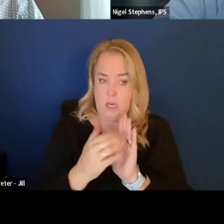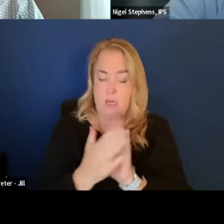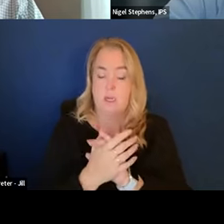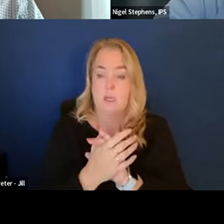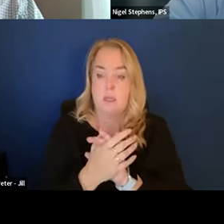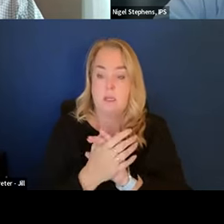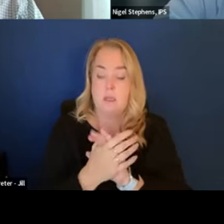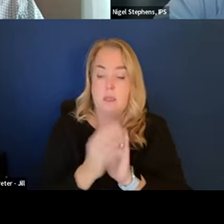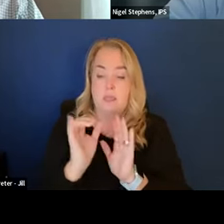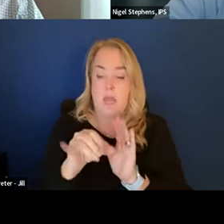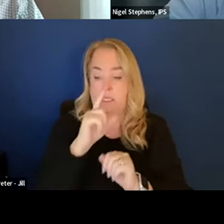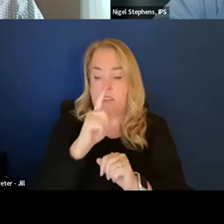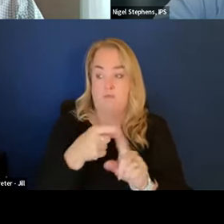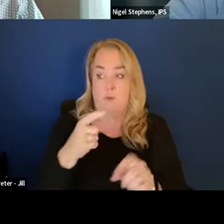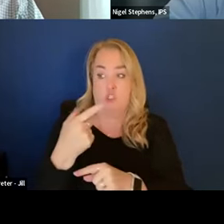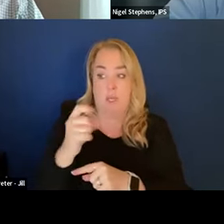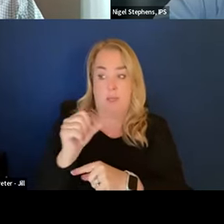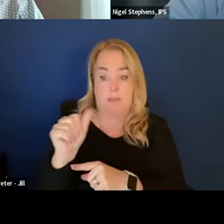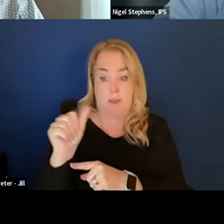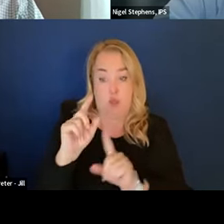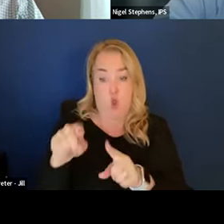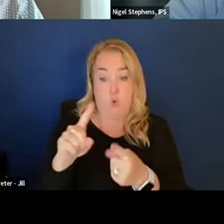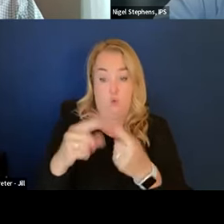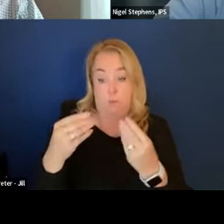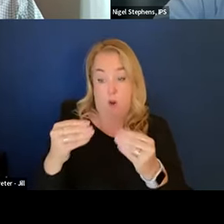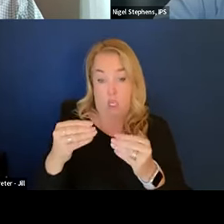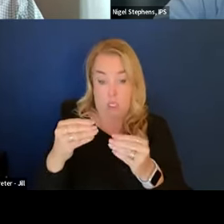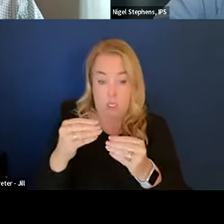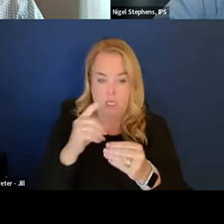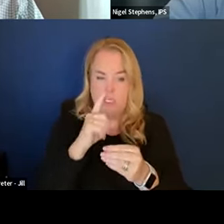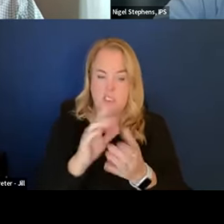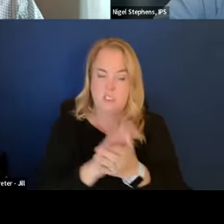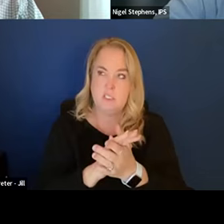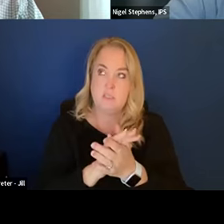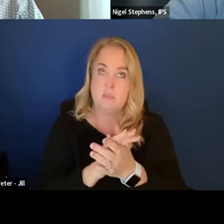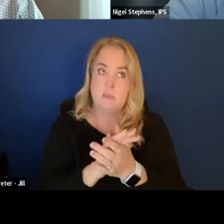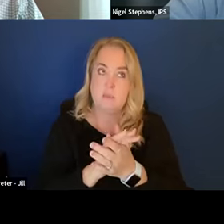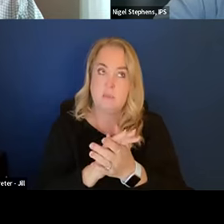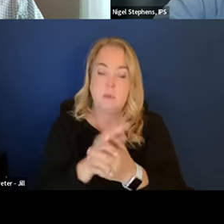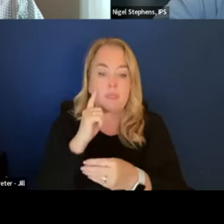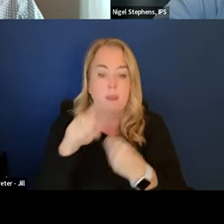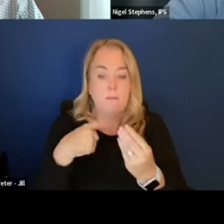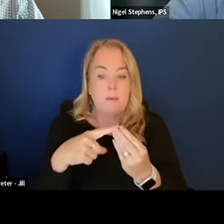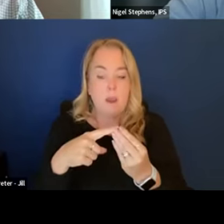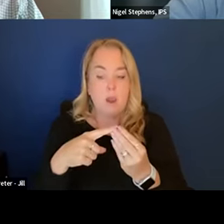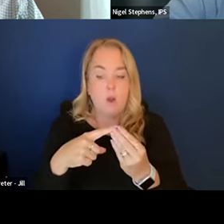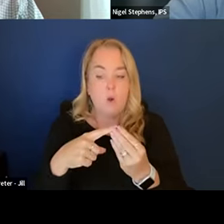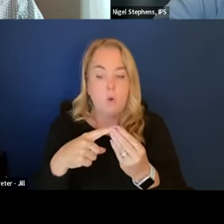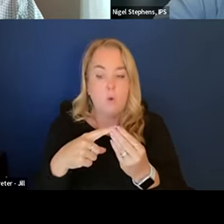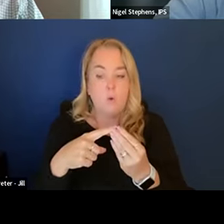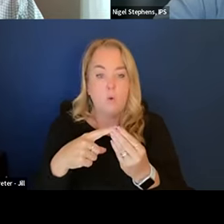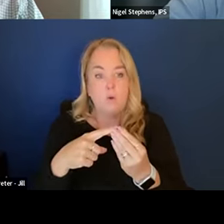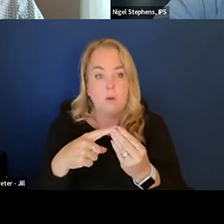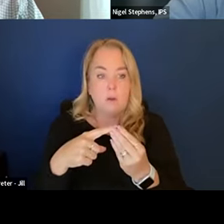sort of from a GSA go-to-market point of view is, think about this